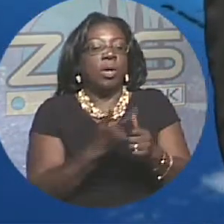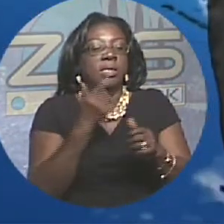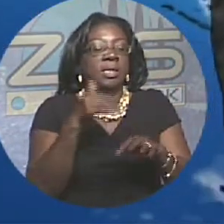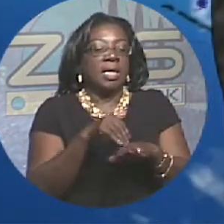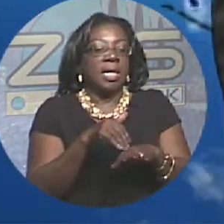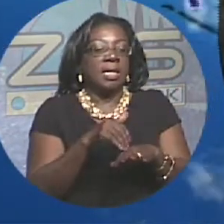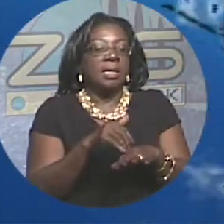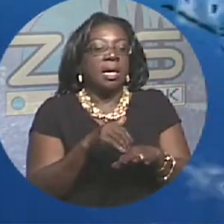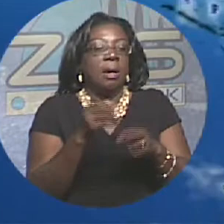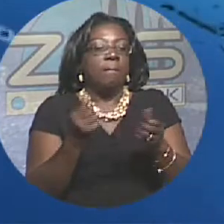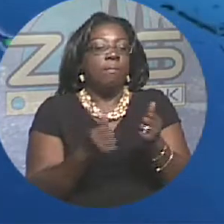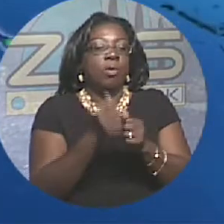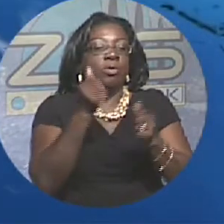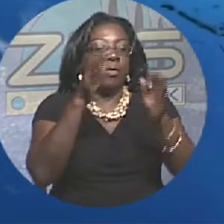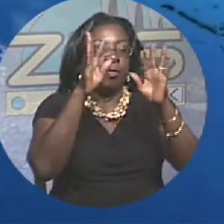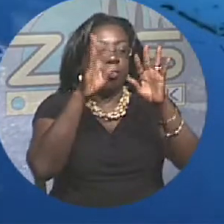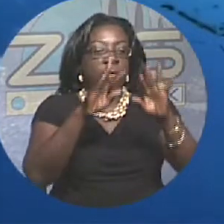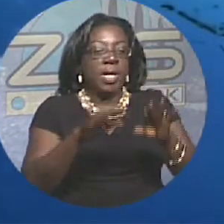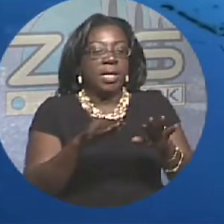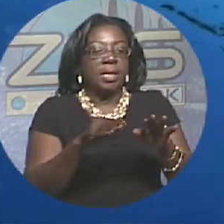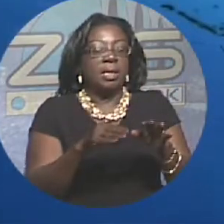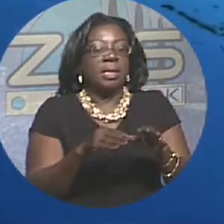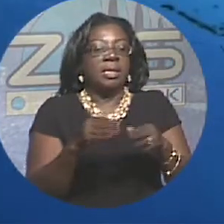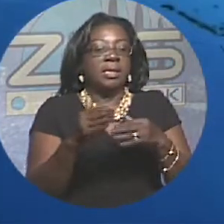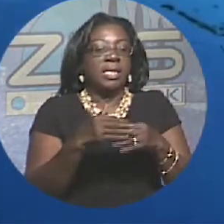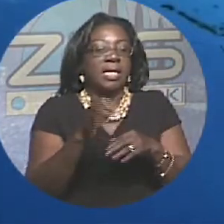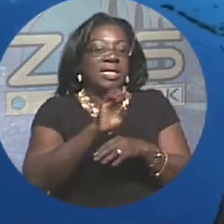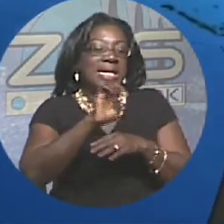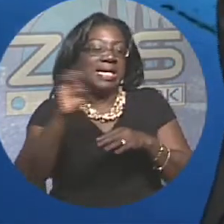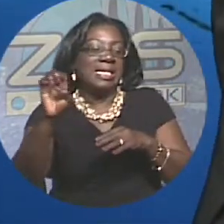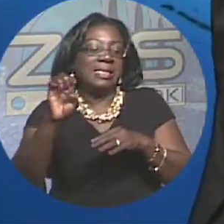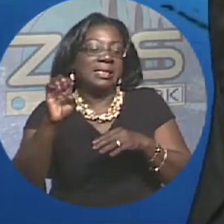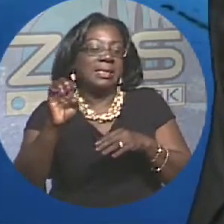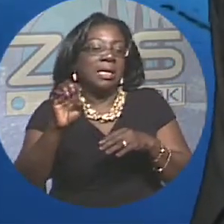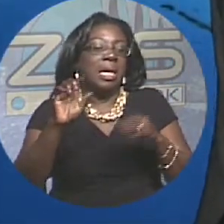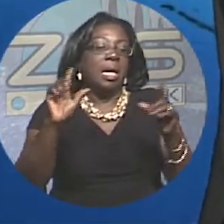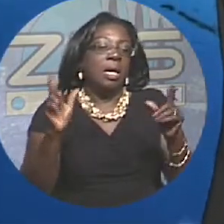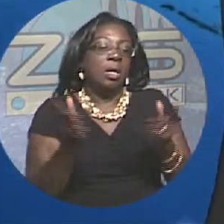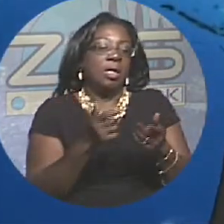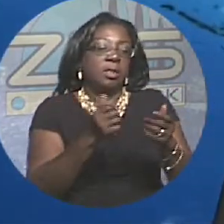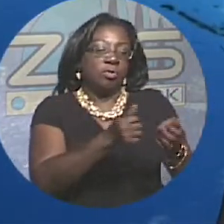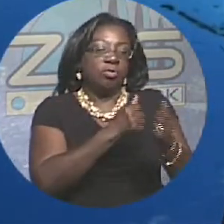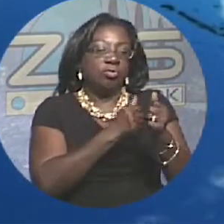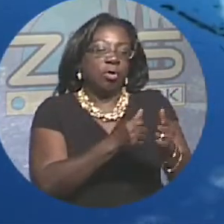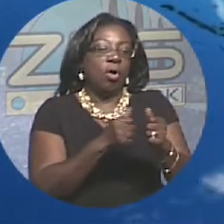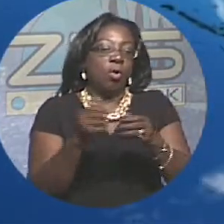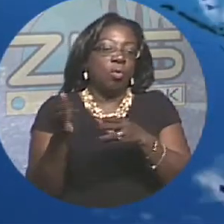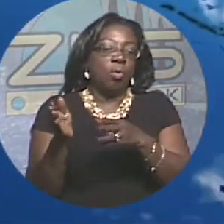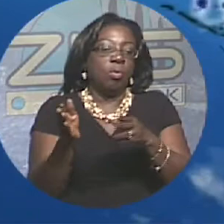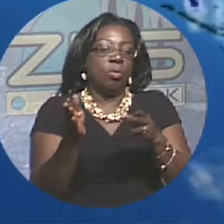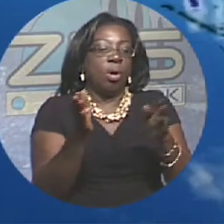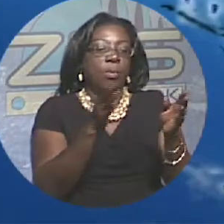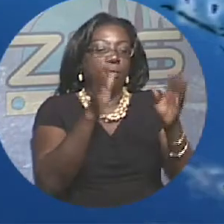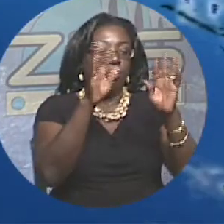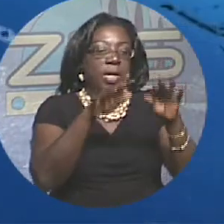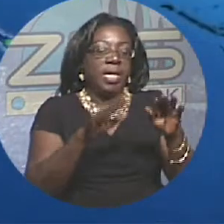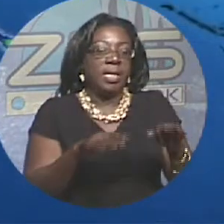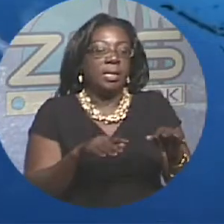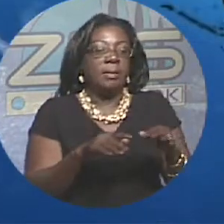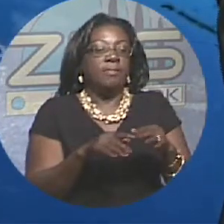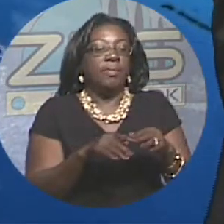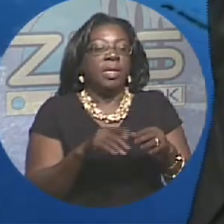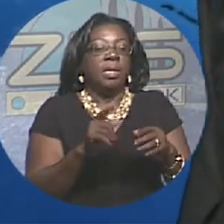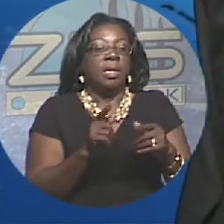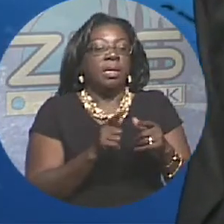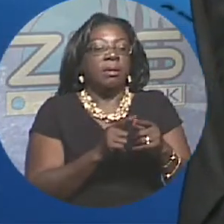most of the convection associated with the system itself staying to the east. Lost some strong convections earlier today, but by tonight, some of that starting to